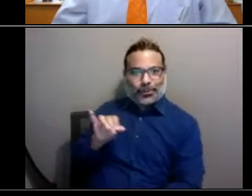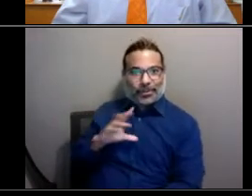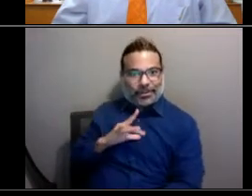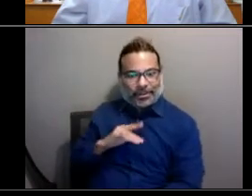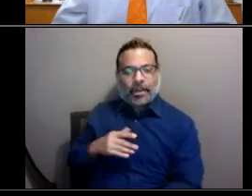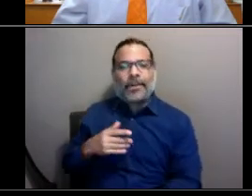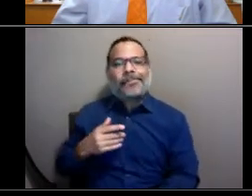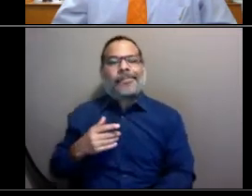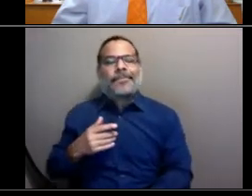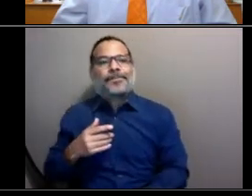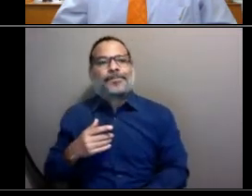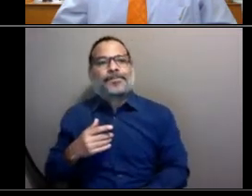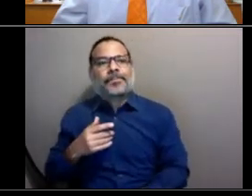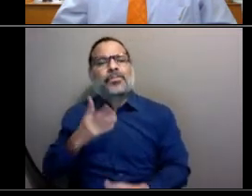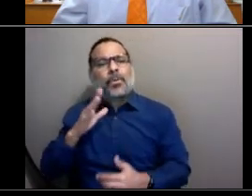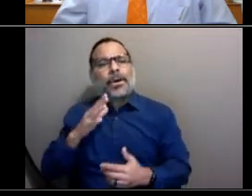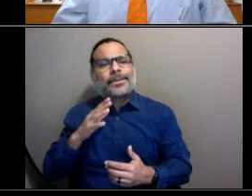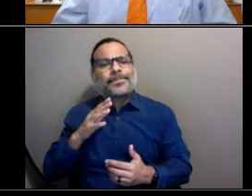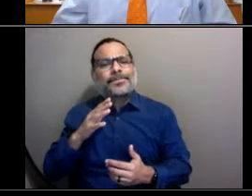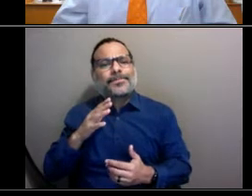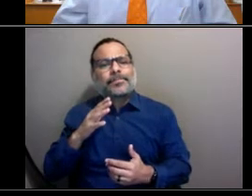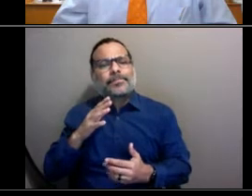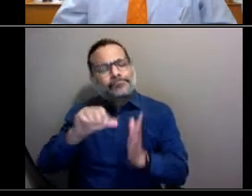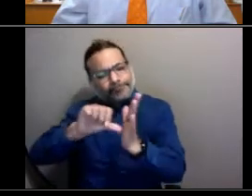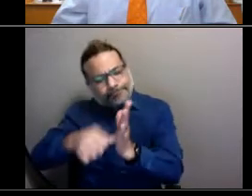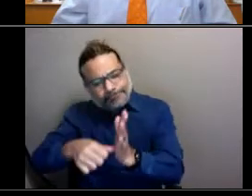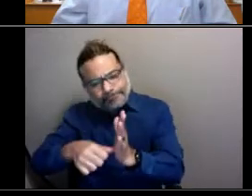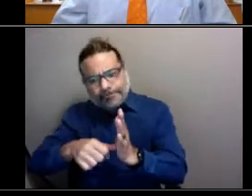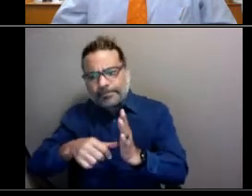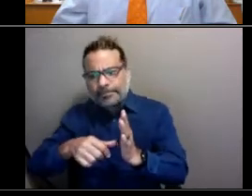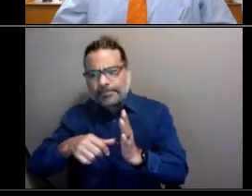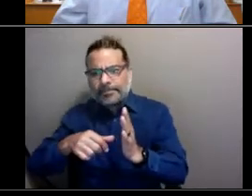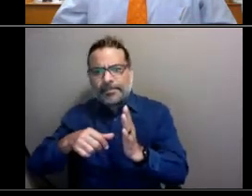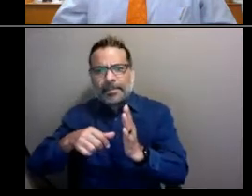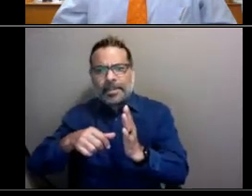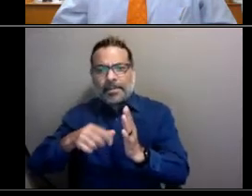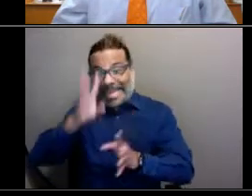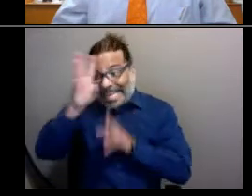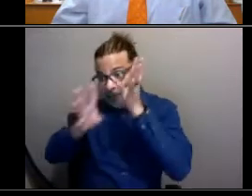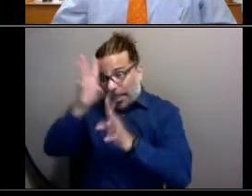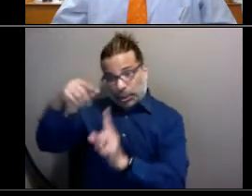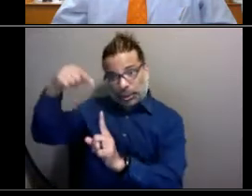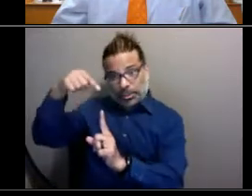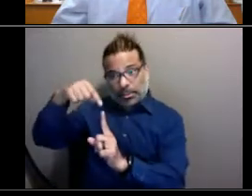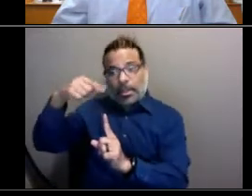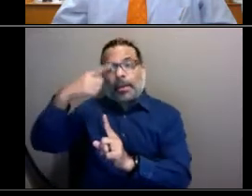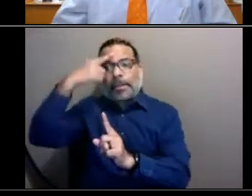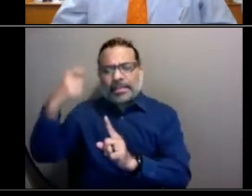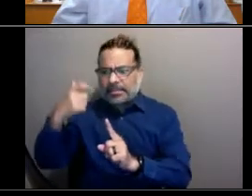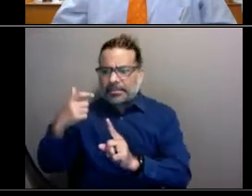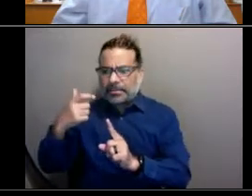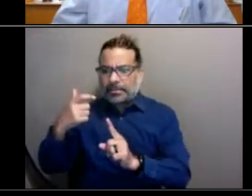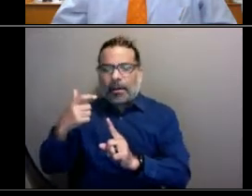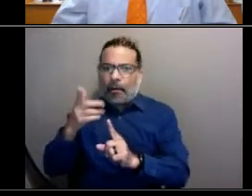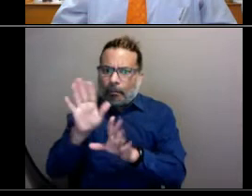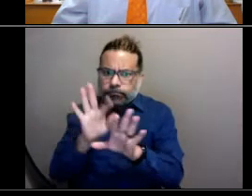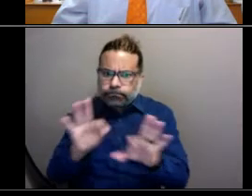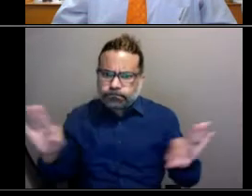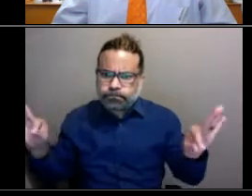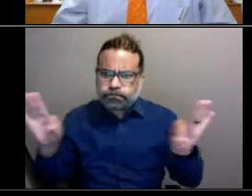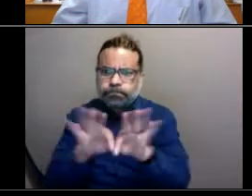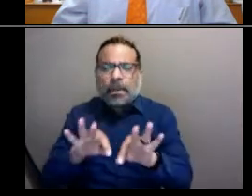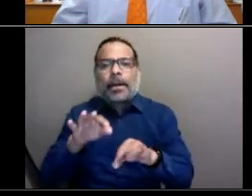I just want to double click on the innovation argument, because that is a critical one. And